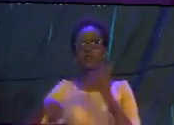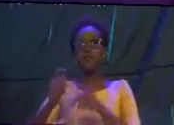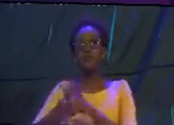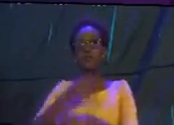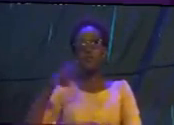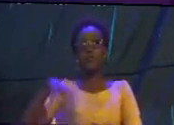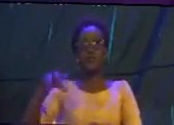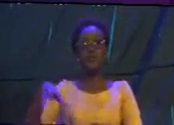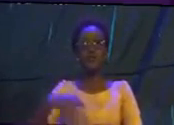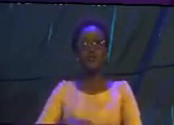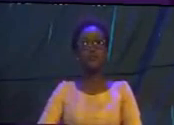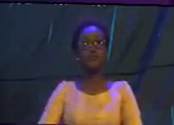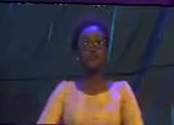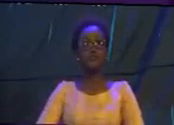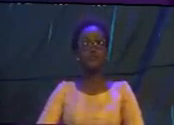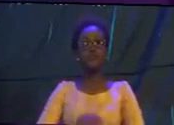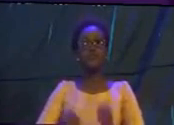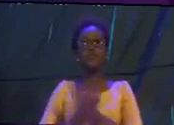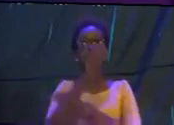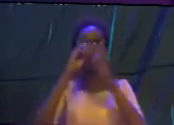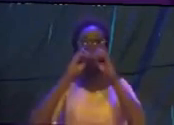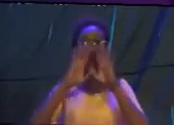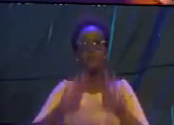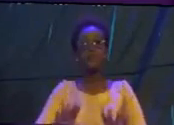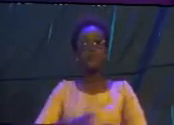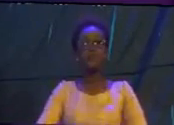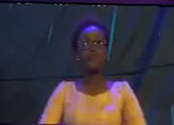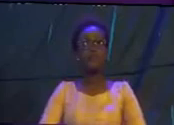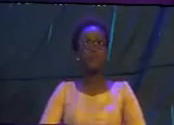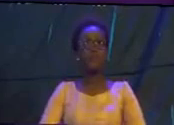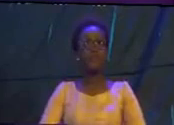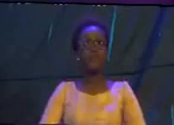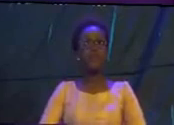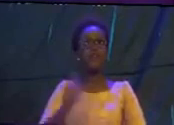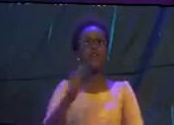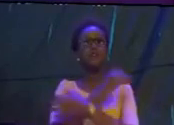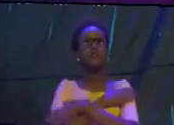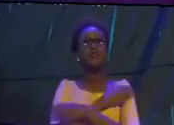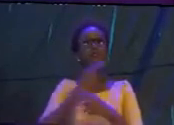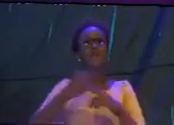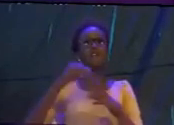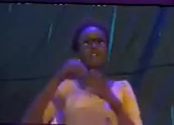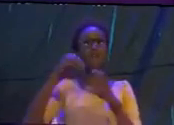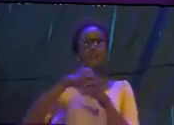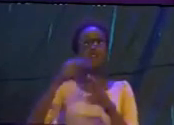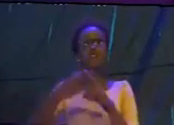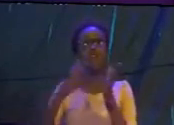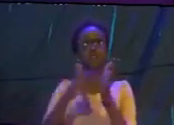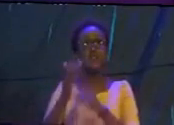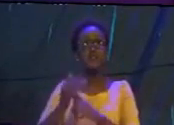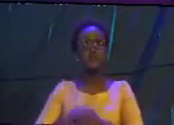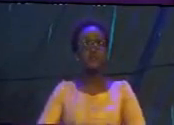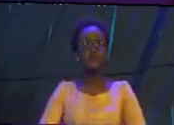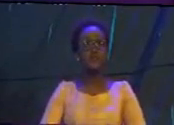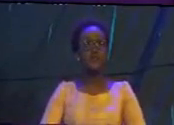so much servant of God from Congo. Mungu wabariki. May God bless you. Tunawakumbatia kwa jina la Yesu. We hug you in the name of